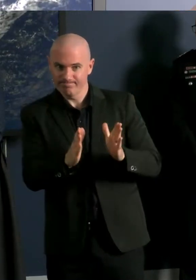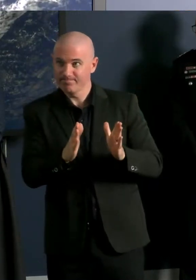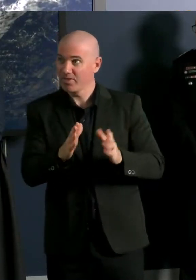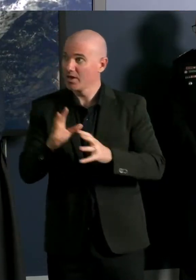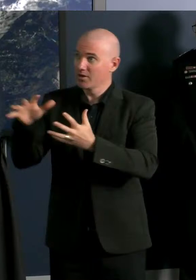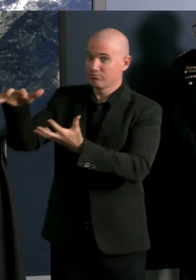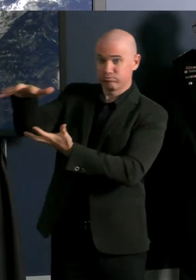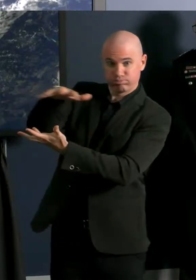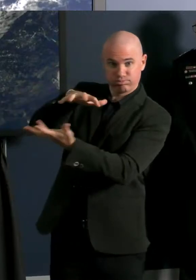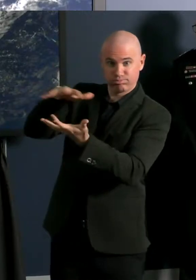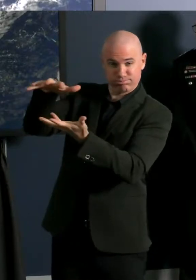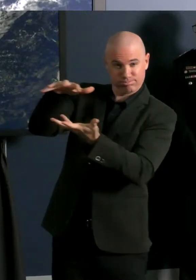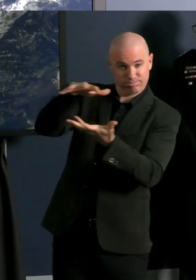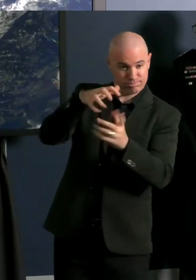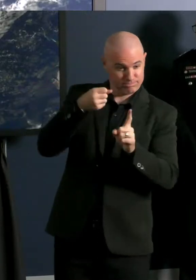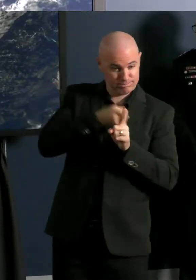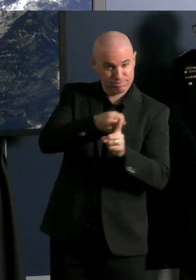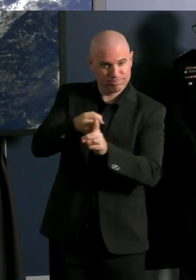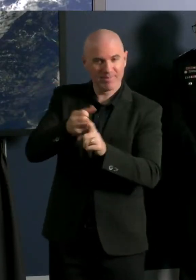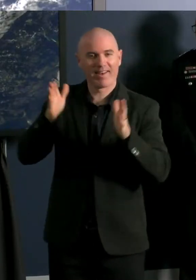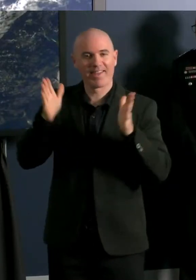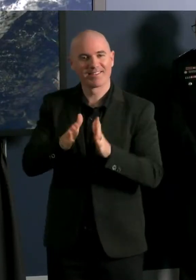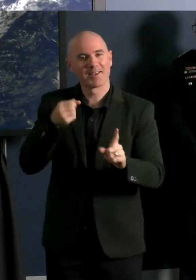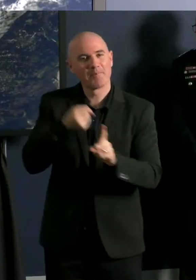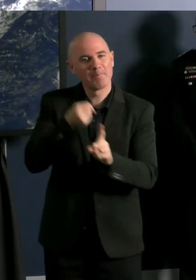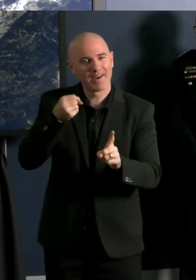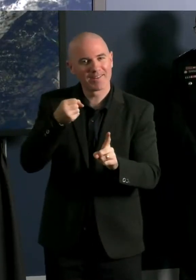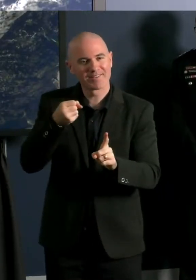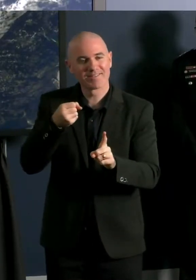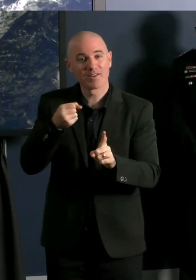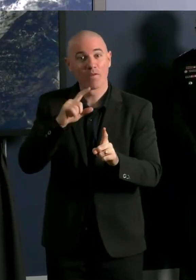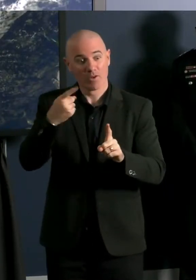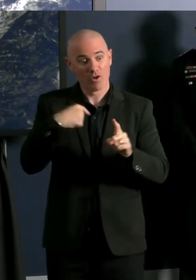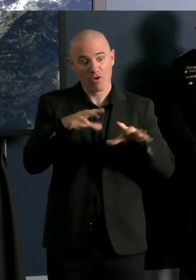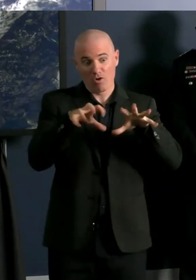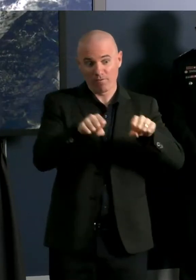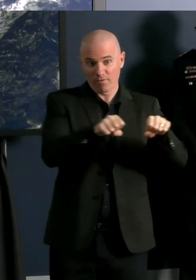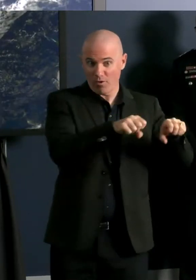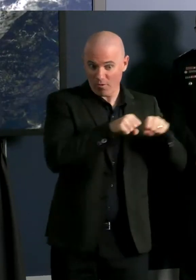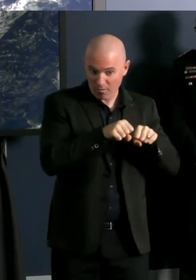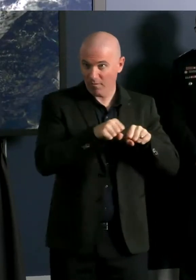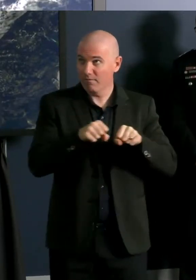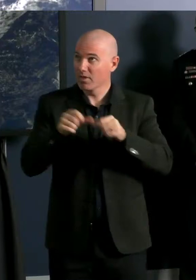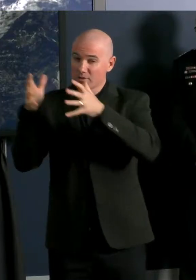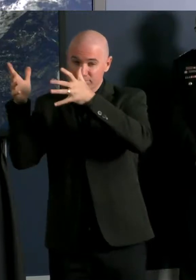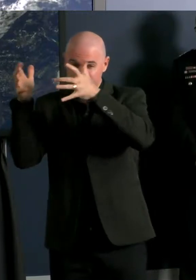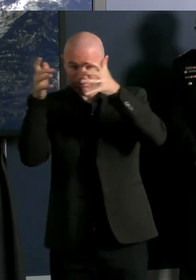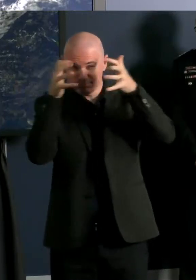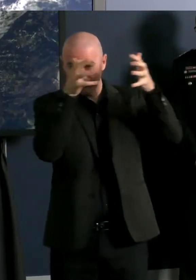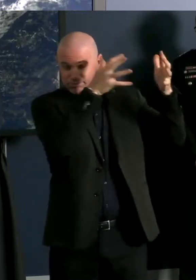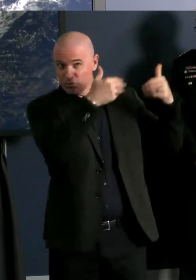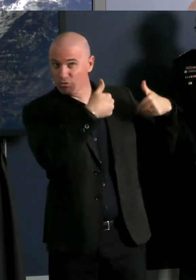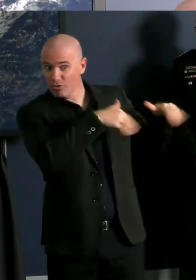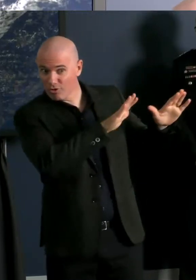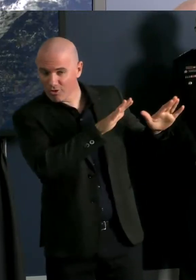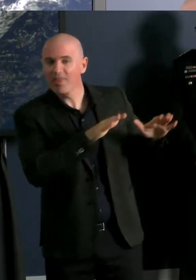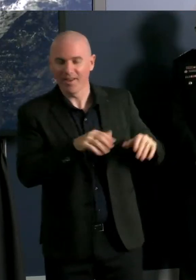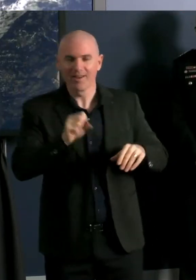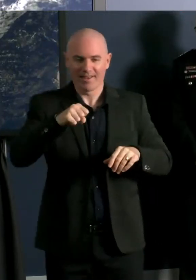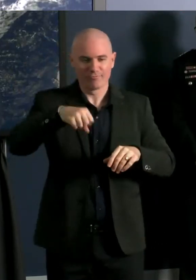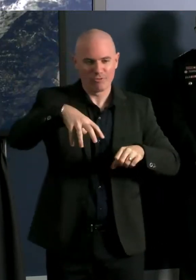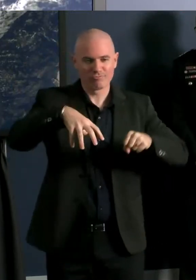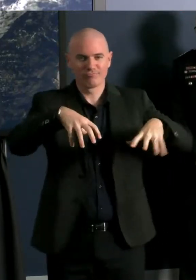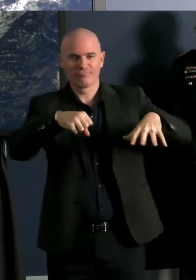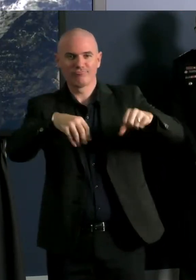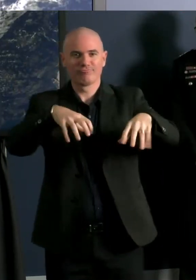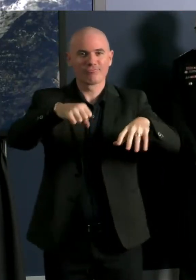of tomorrow means that we can restore them within a matter of hours as the storm has passed, as opposed to allowing that damage to occur, which